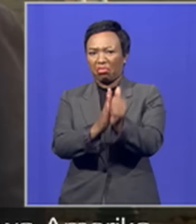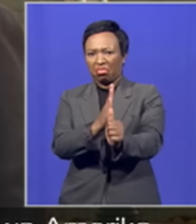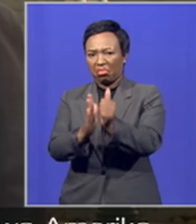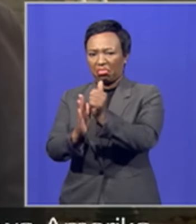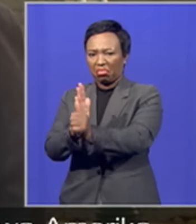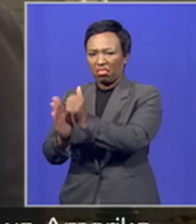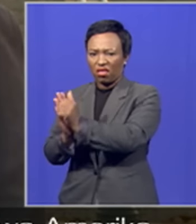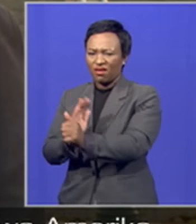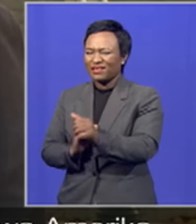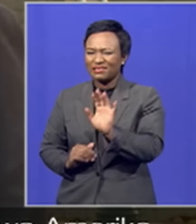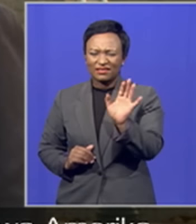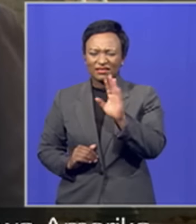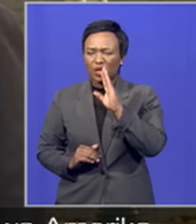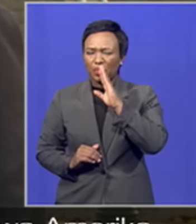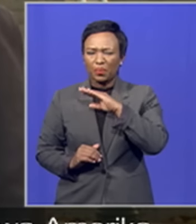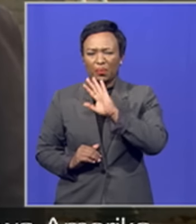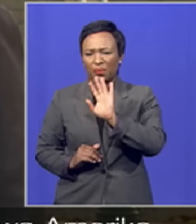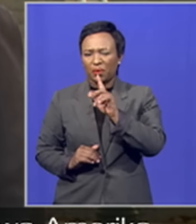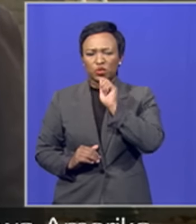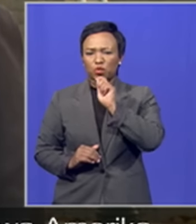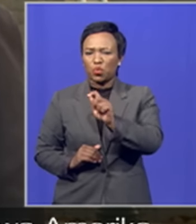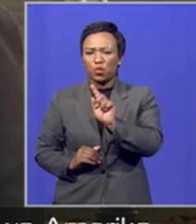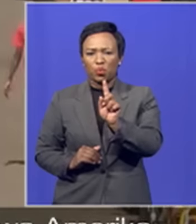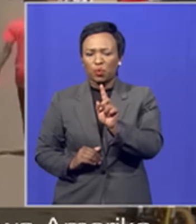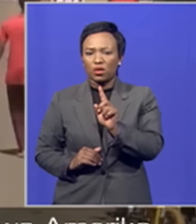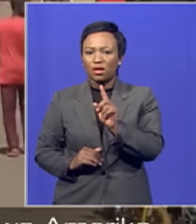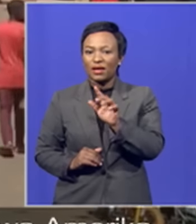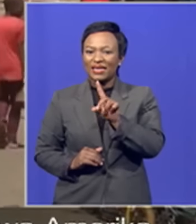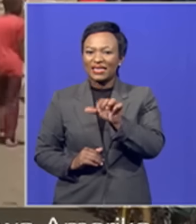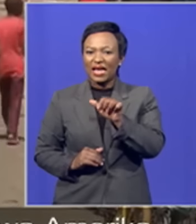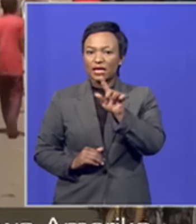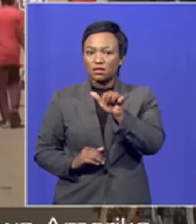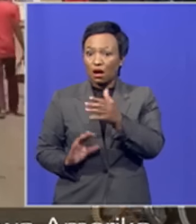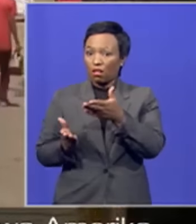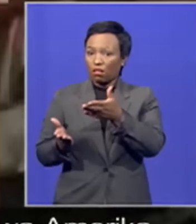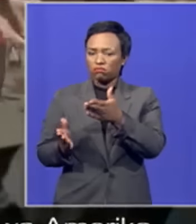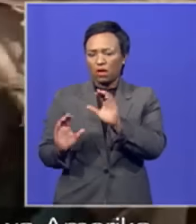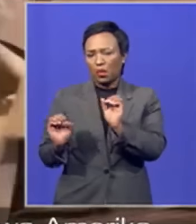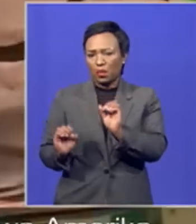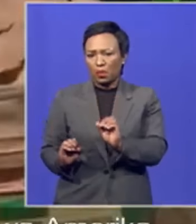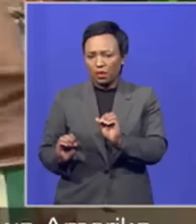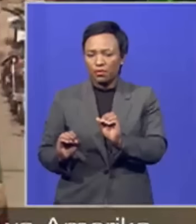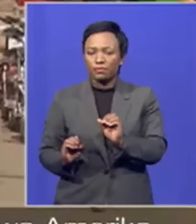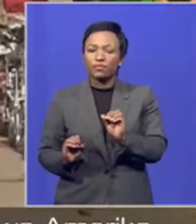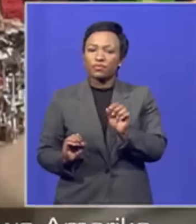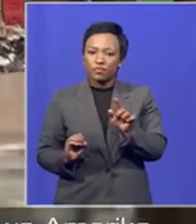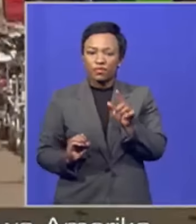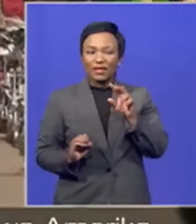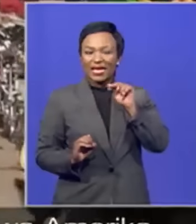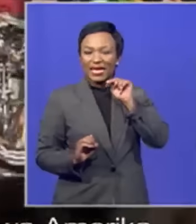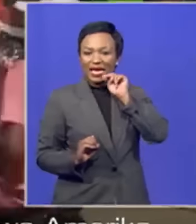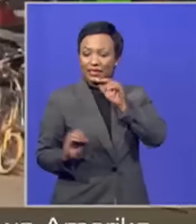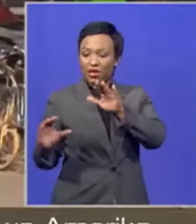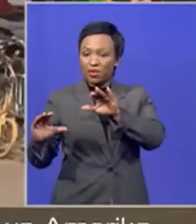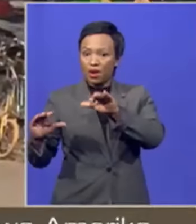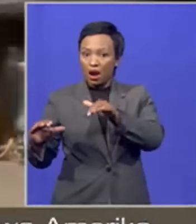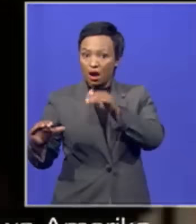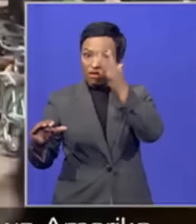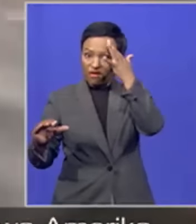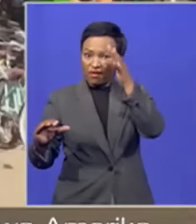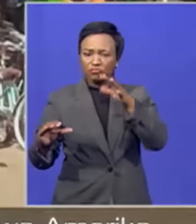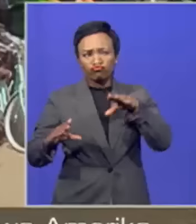from the premise and the conclusion. It is not supported by data. Puso ya Nigeria ya re tlamogela thuso ya America mo go re